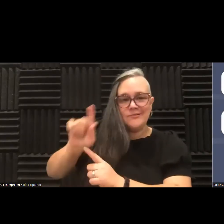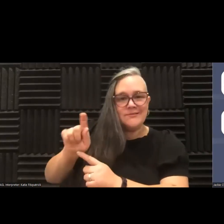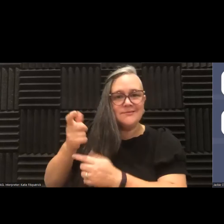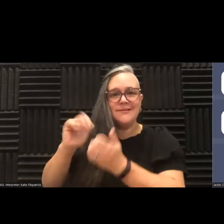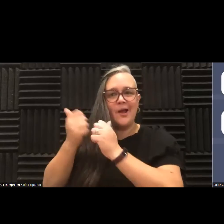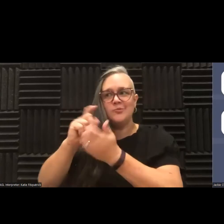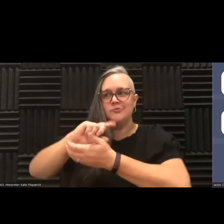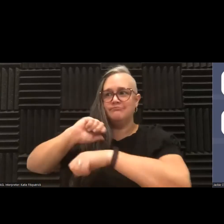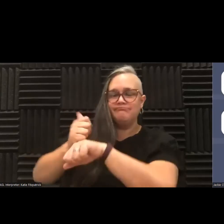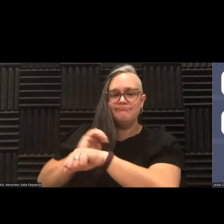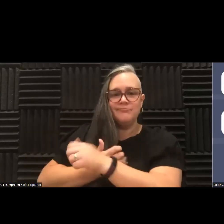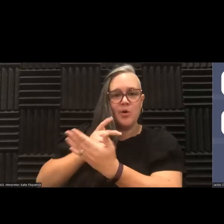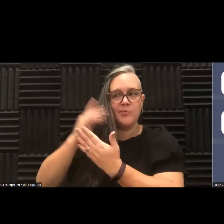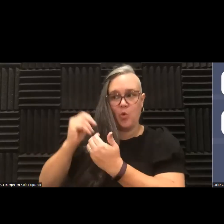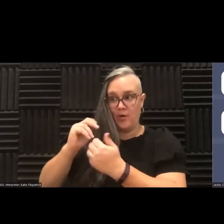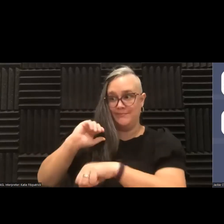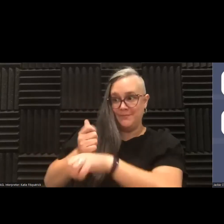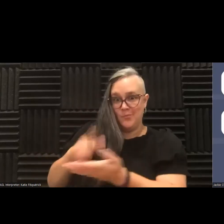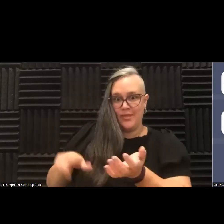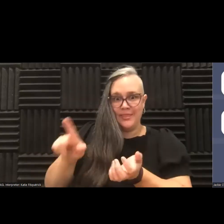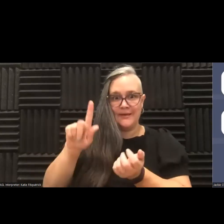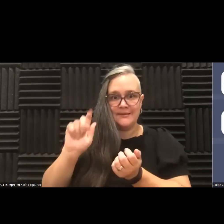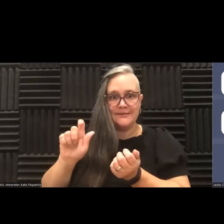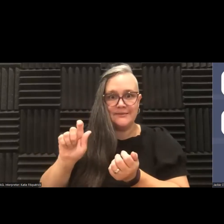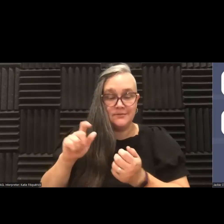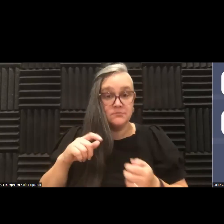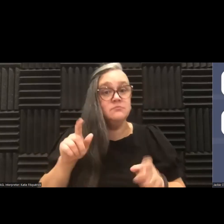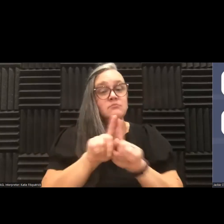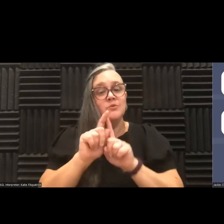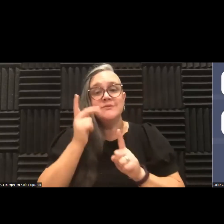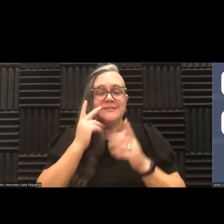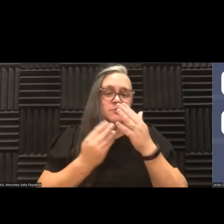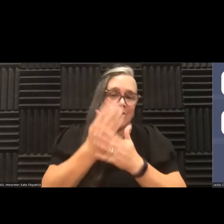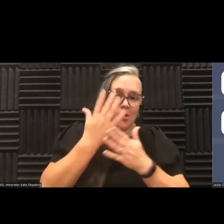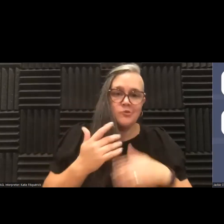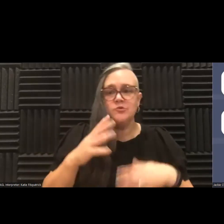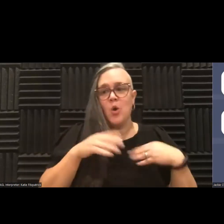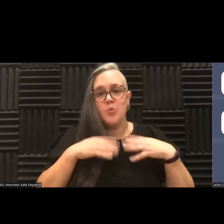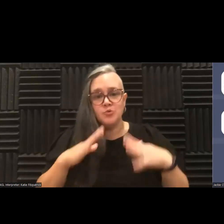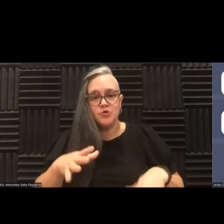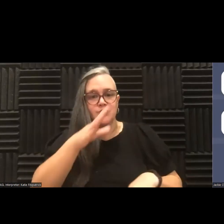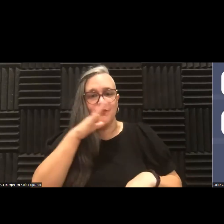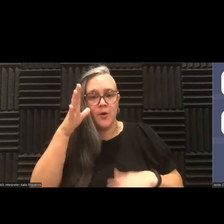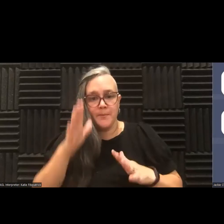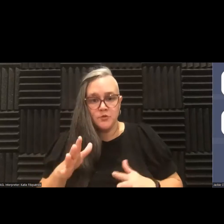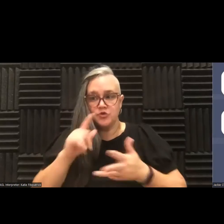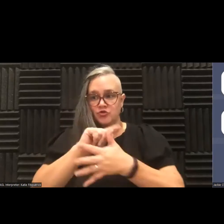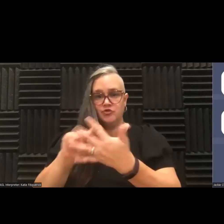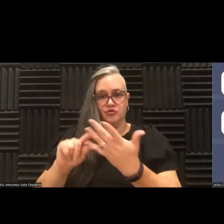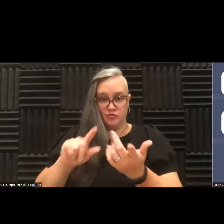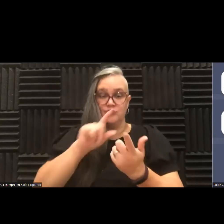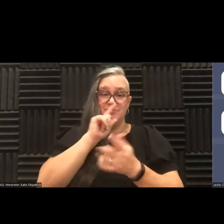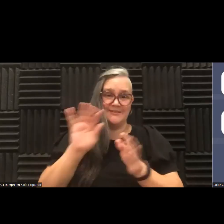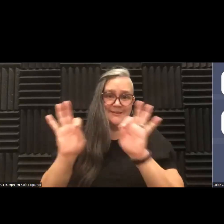around that. We've also found that growers and owners and farmers are often a really